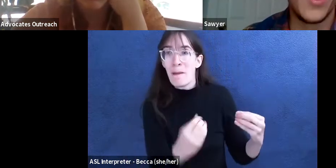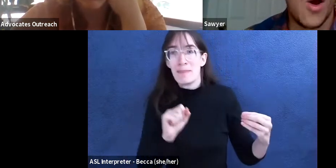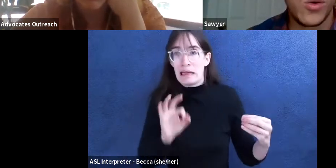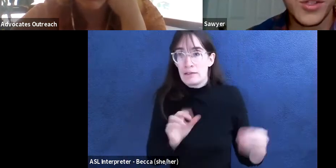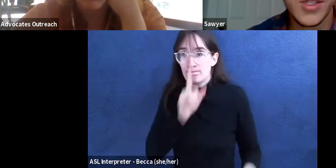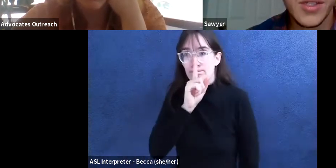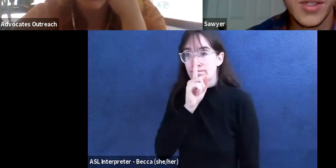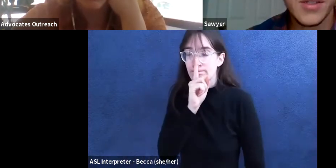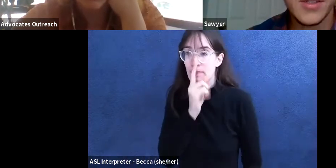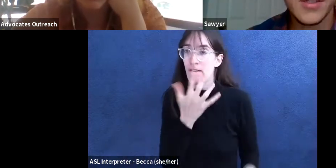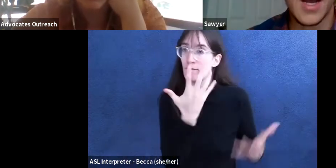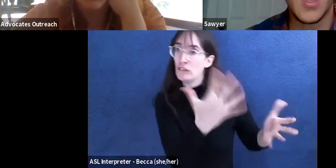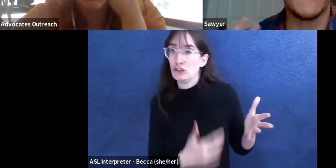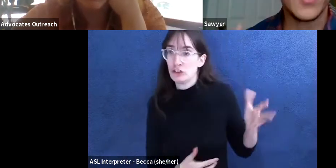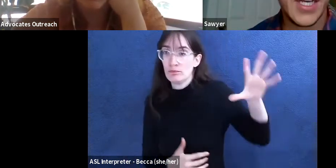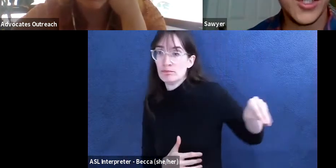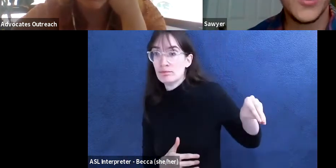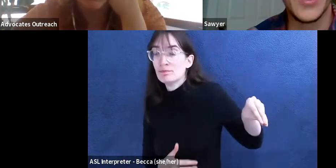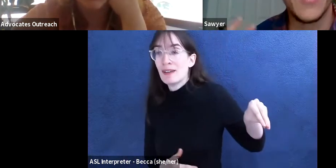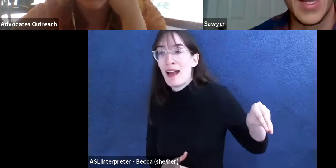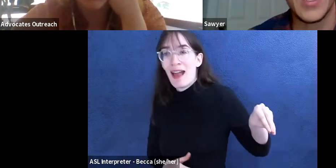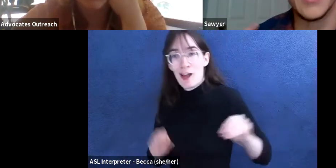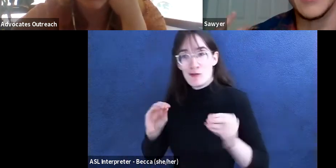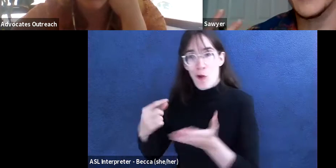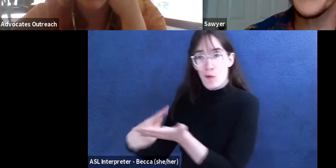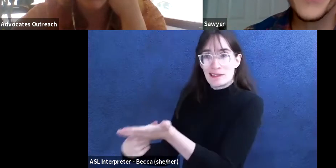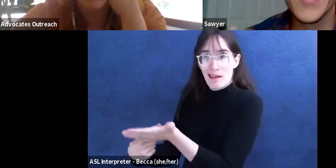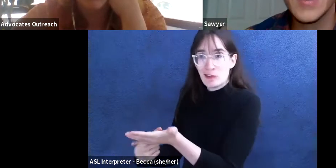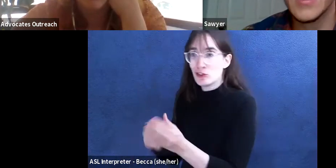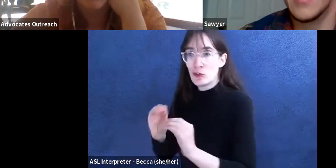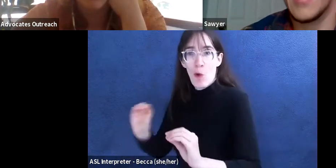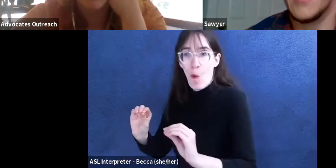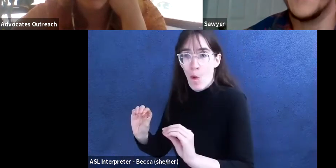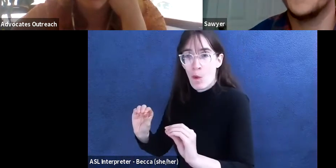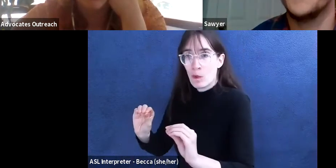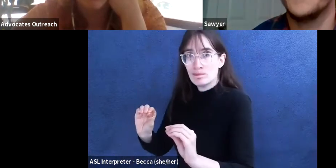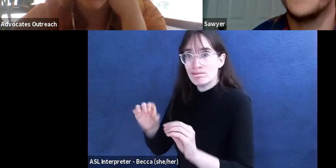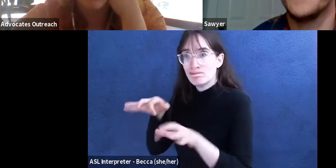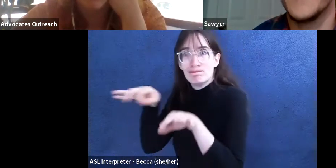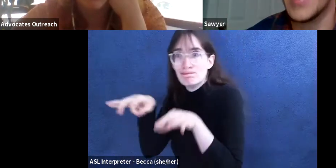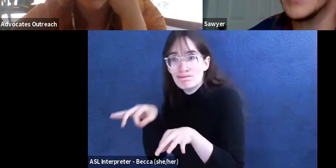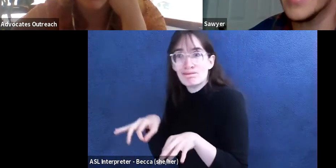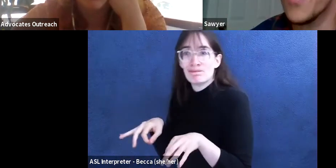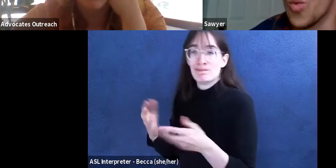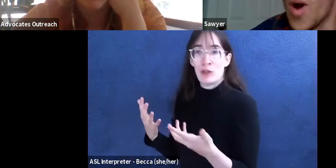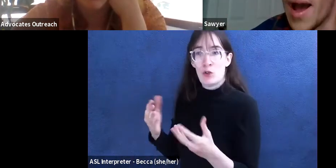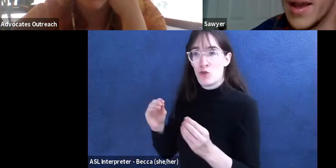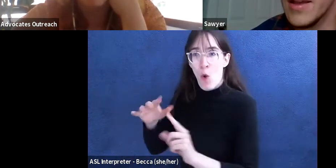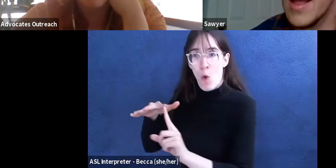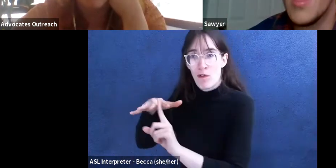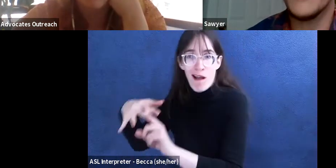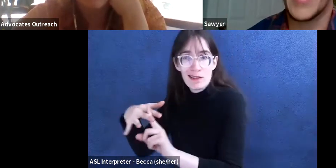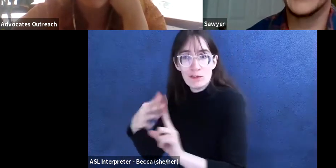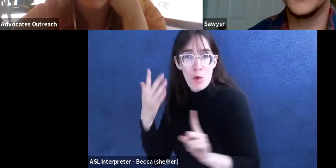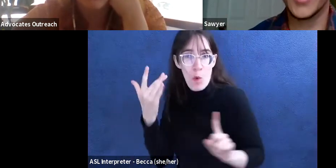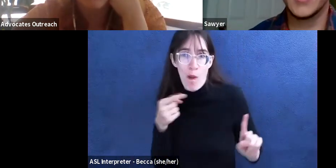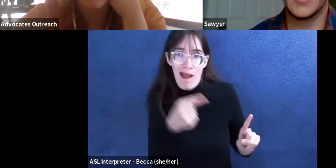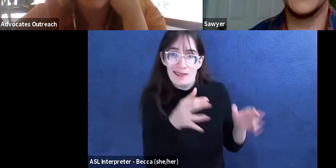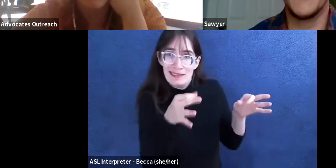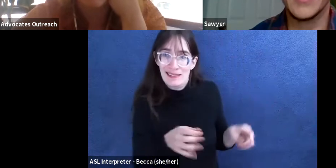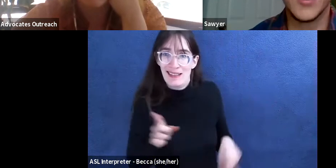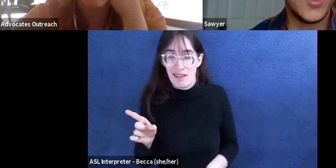comes up, like let's say, you know, you might be riding in the car and like a kind of sexy song comes on the radio